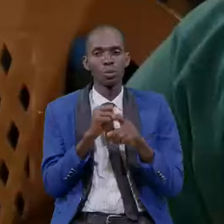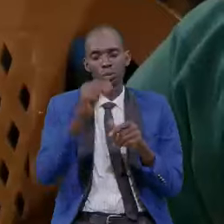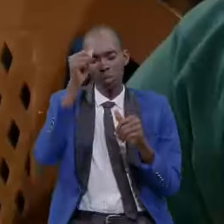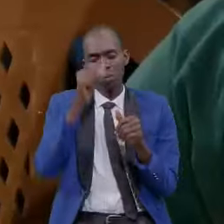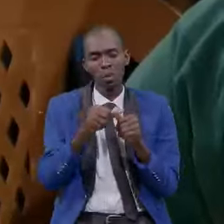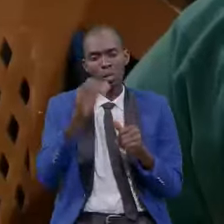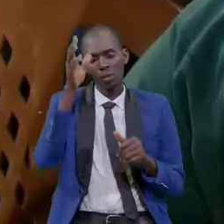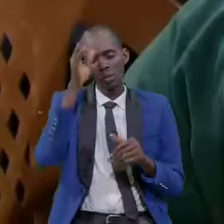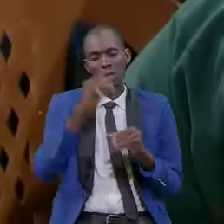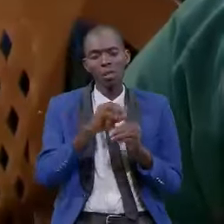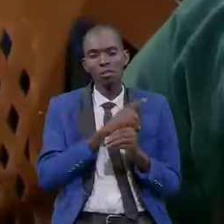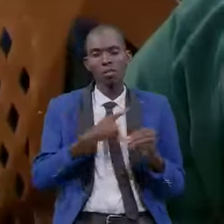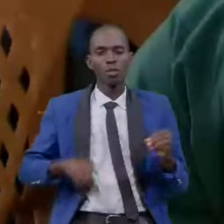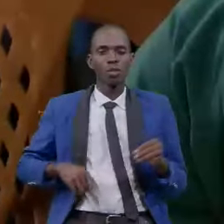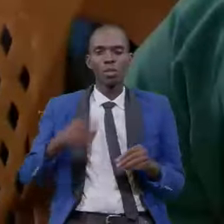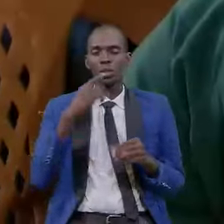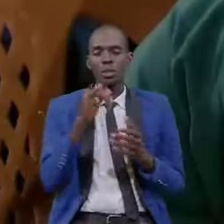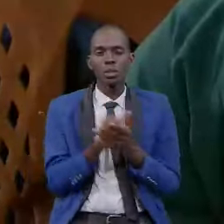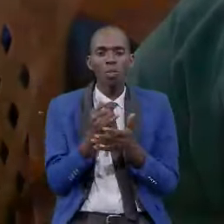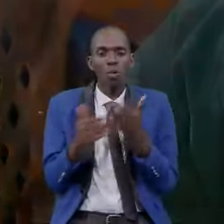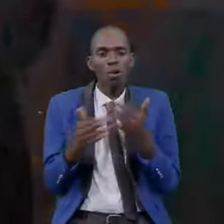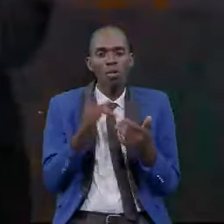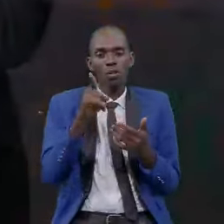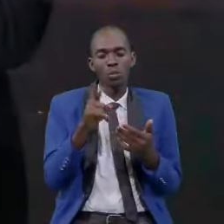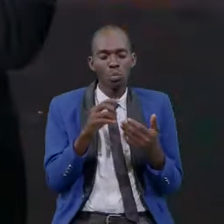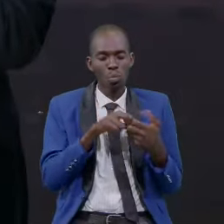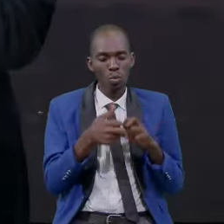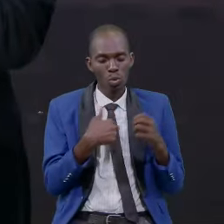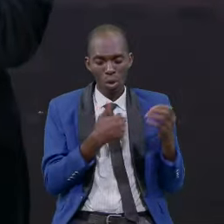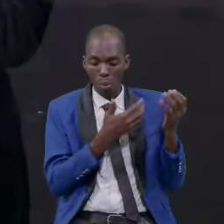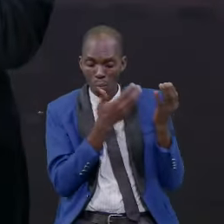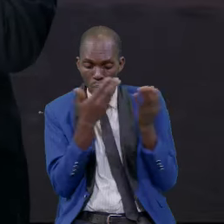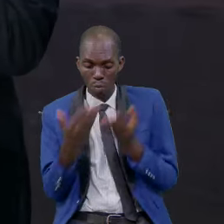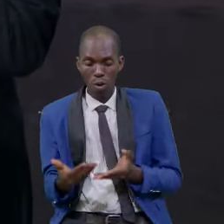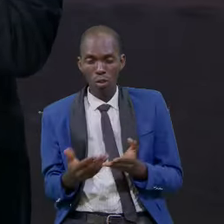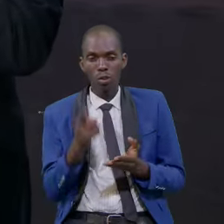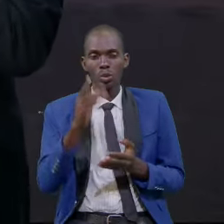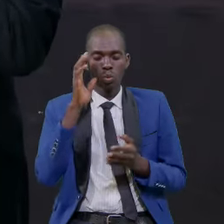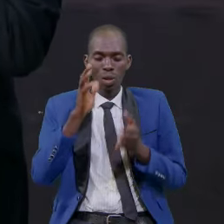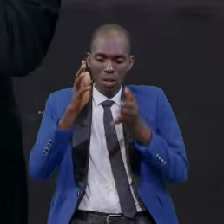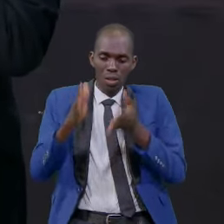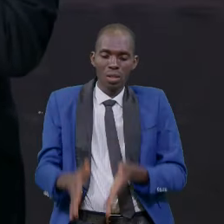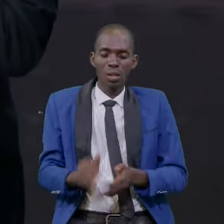will not go back with you. He has assured you that there is miracle for everybody.